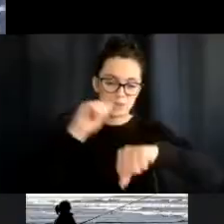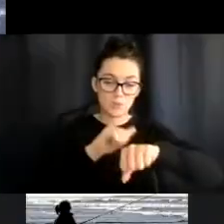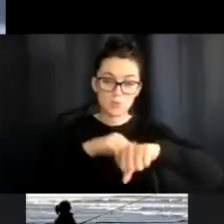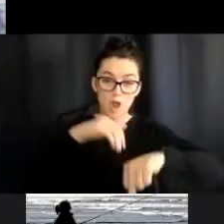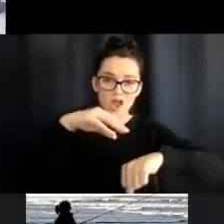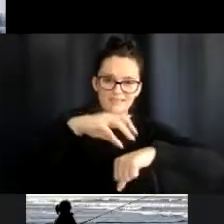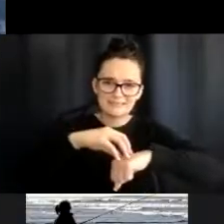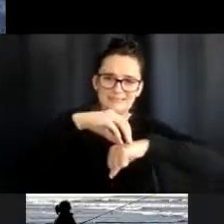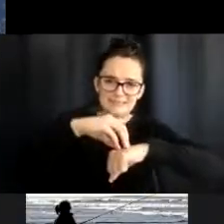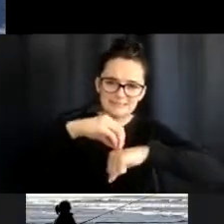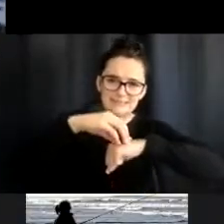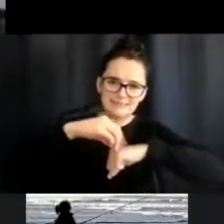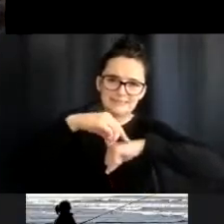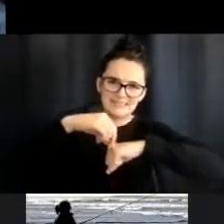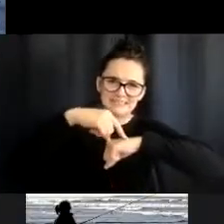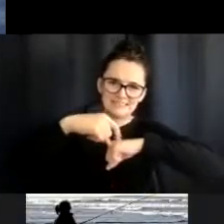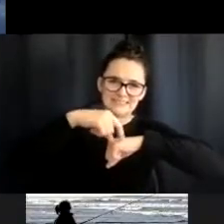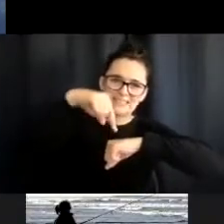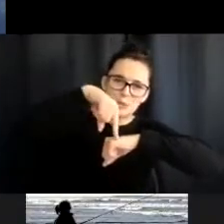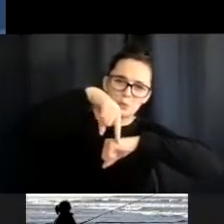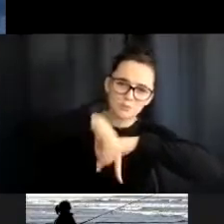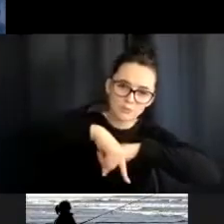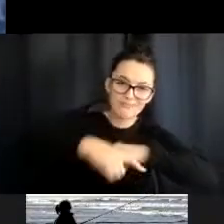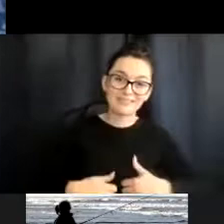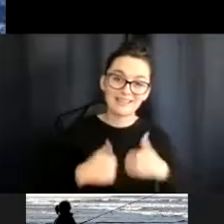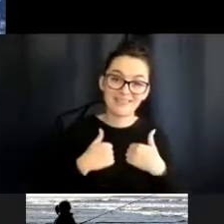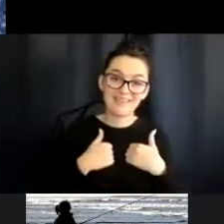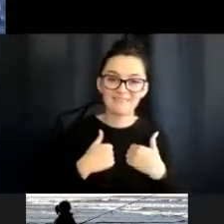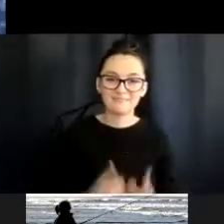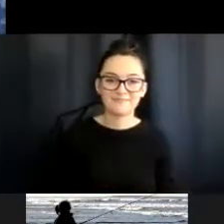they live in their own little hole that they made.